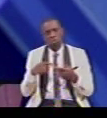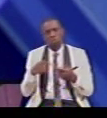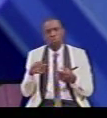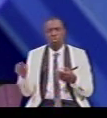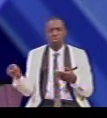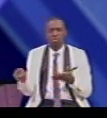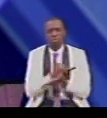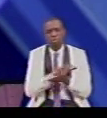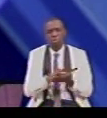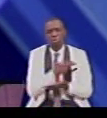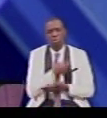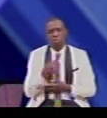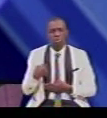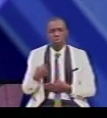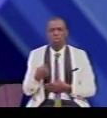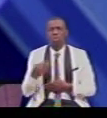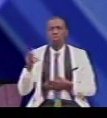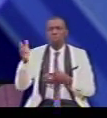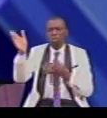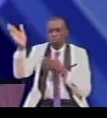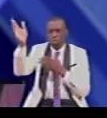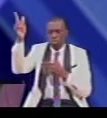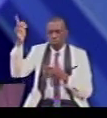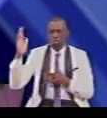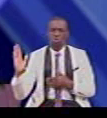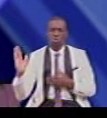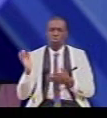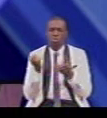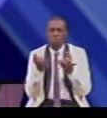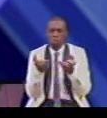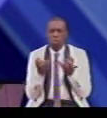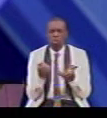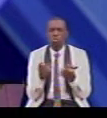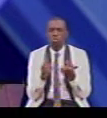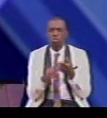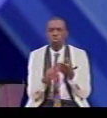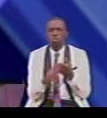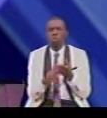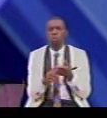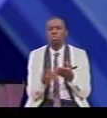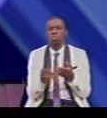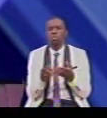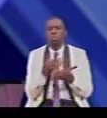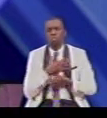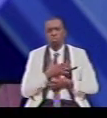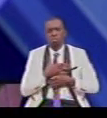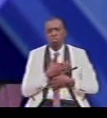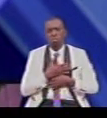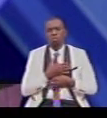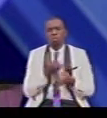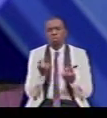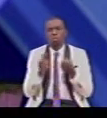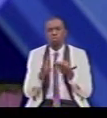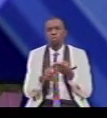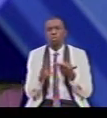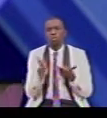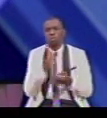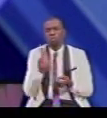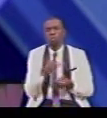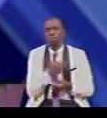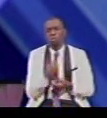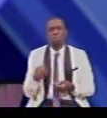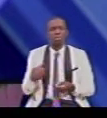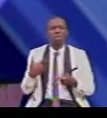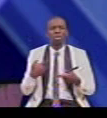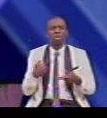the Lord is willing to use us if we are willing to serve him but why will not why will we not be willing let's recommit